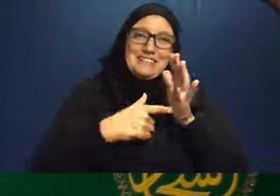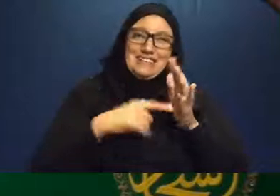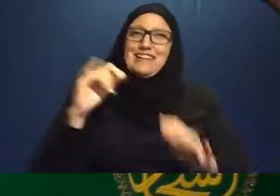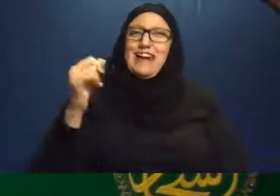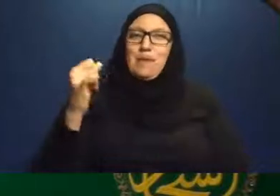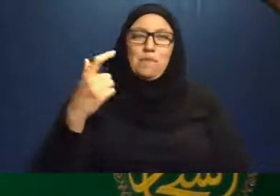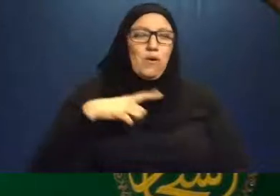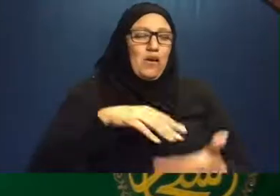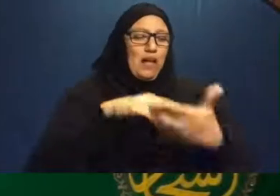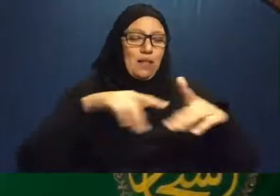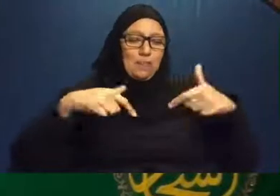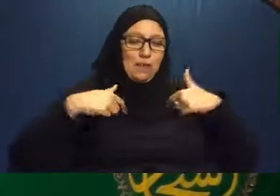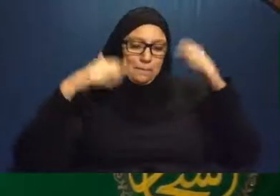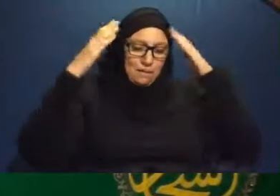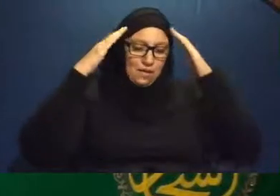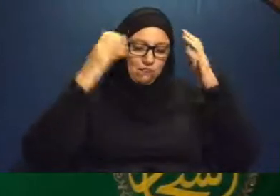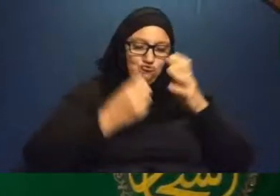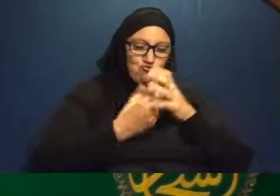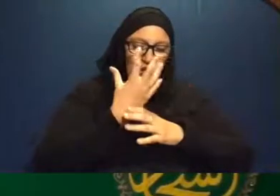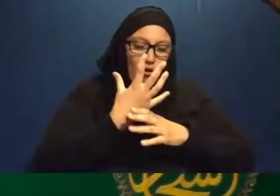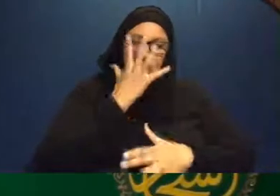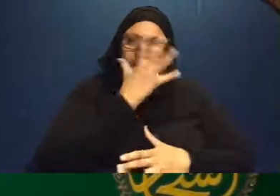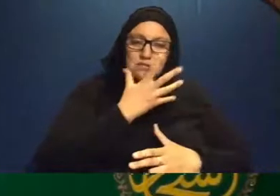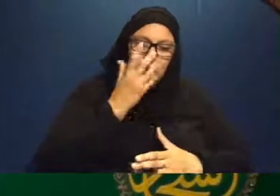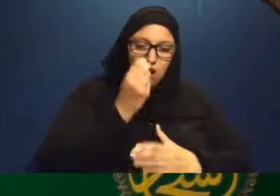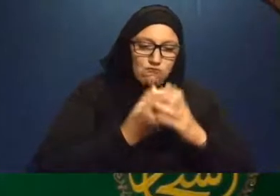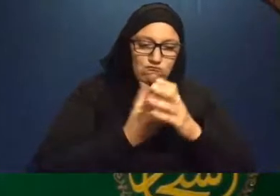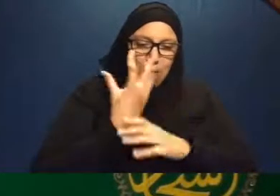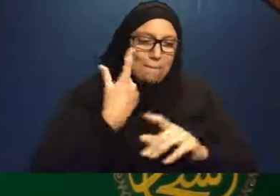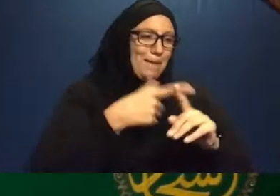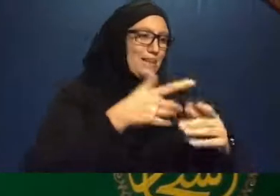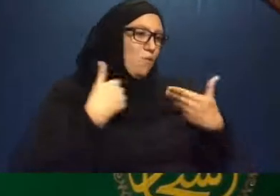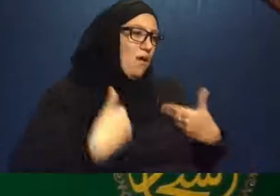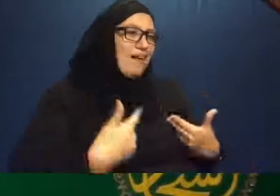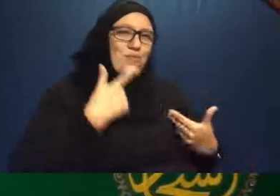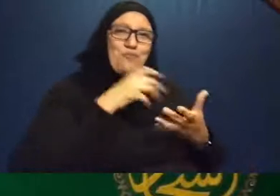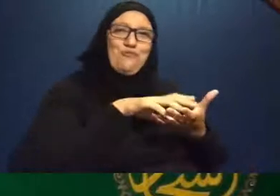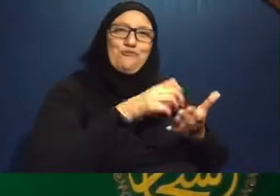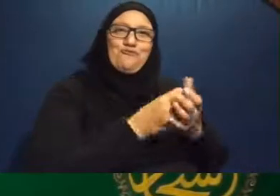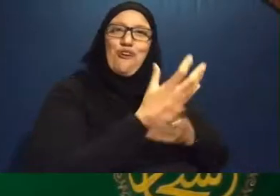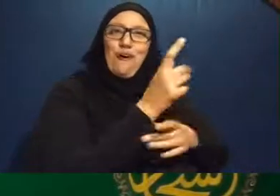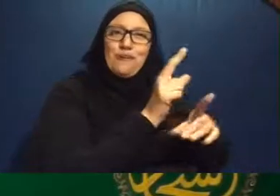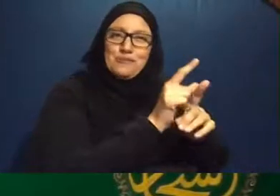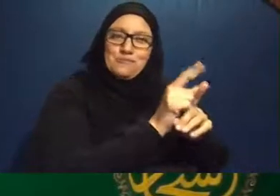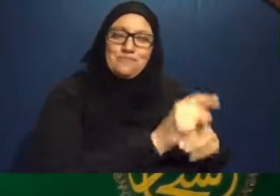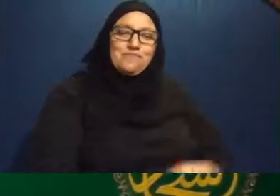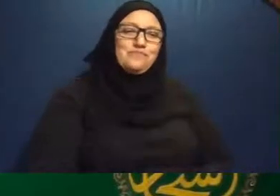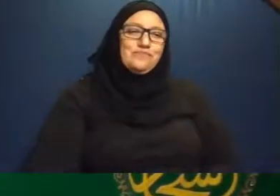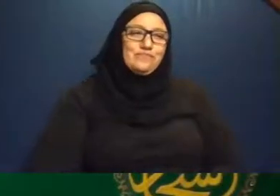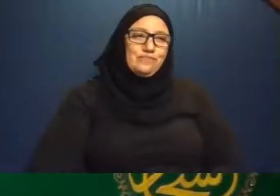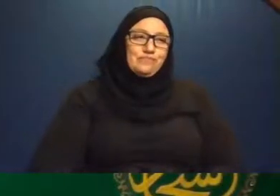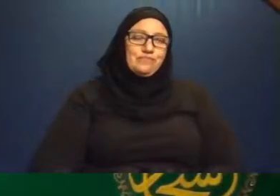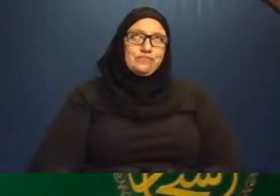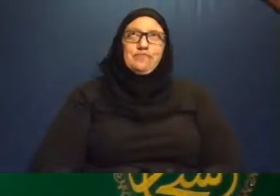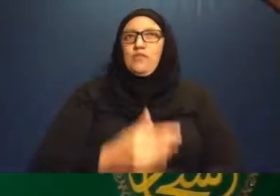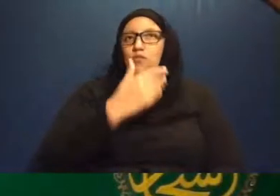as zakat. To help us spiritually grow, and also will let our wealth grow as well. Now, by the end